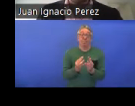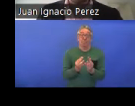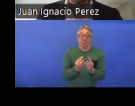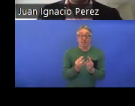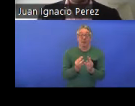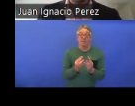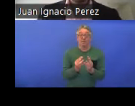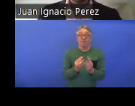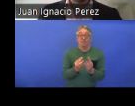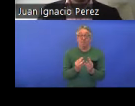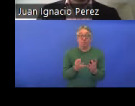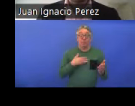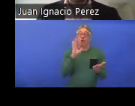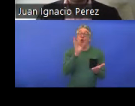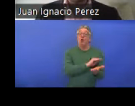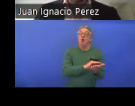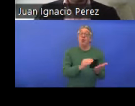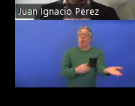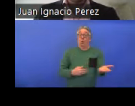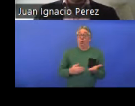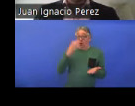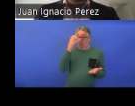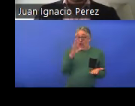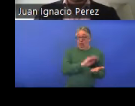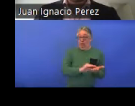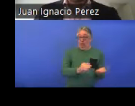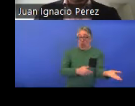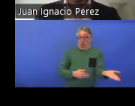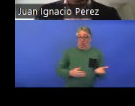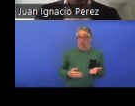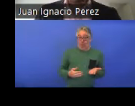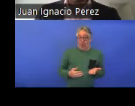and reports with state parties,